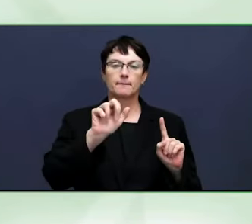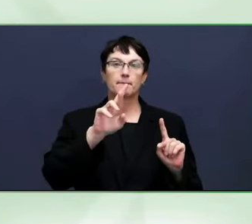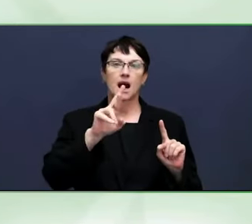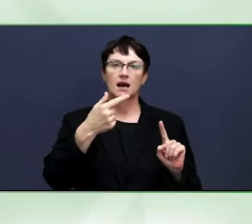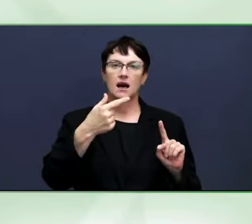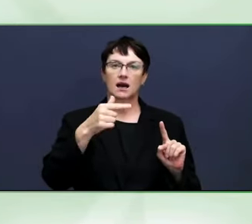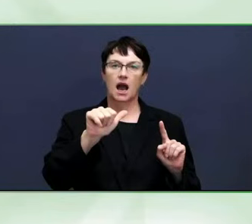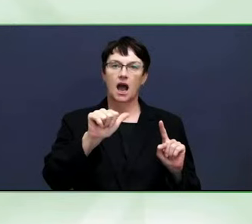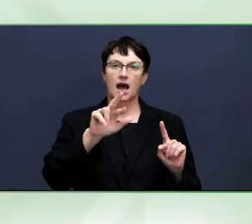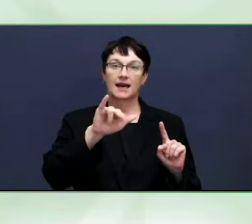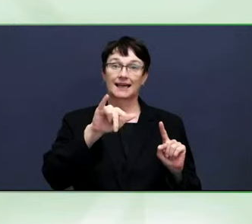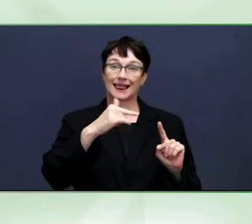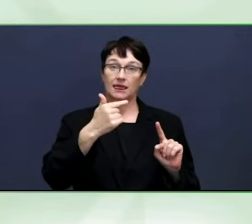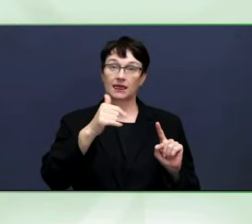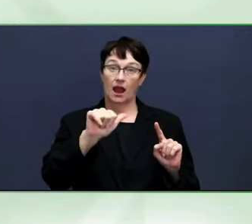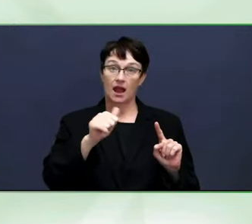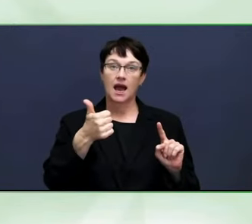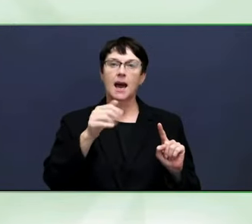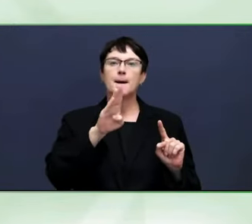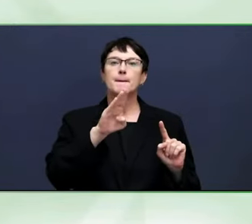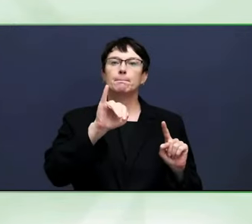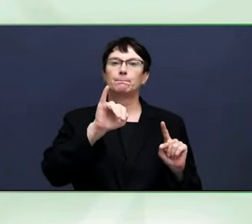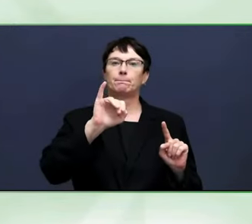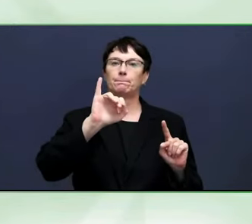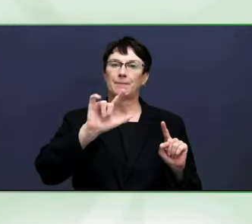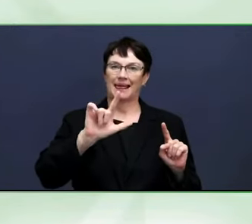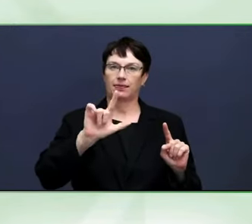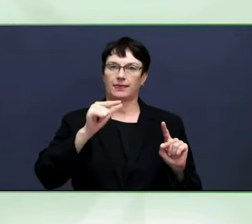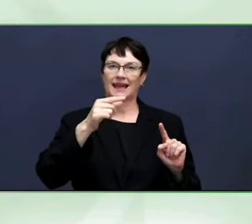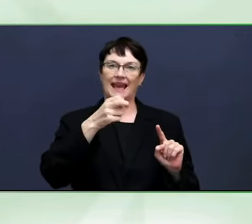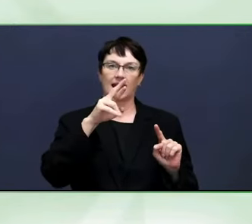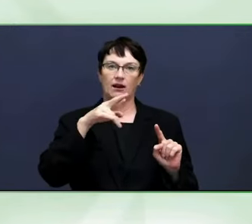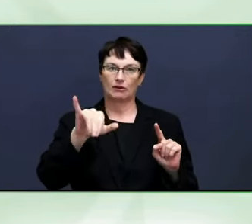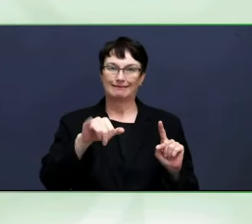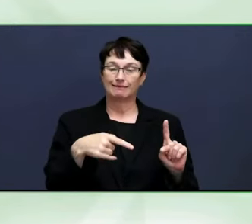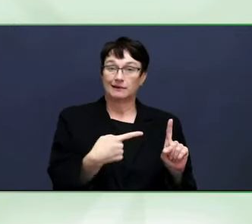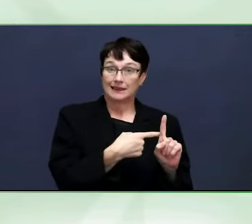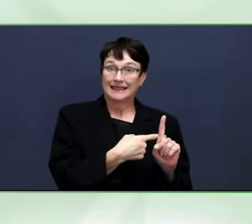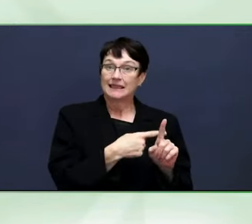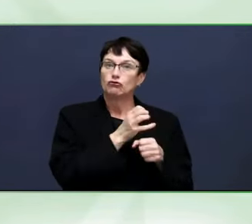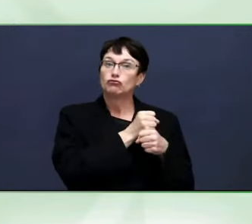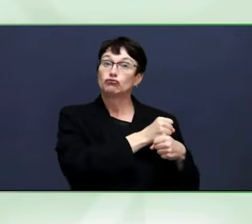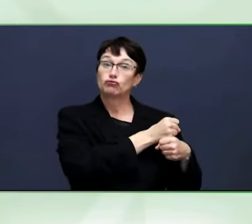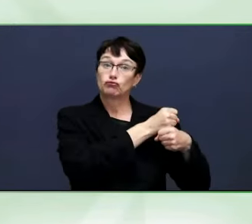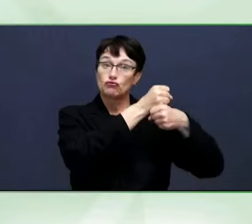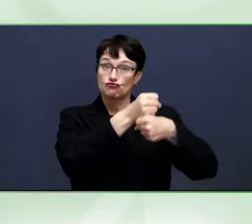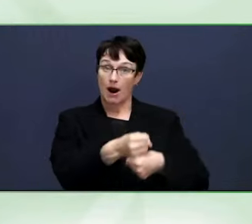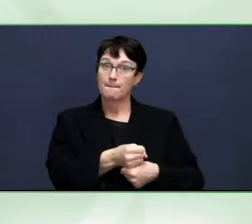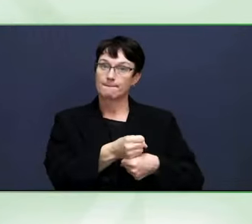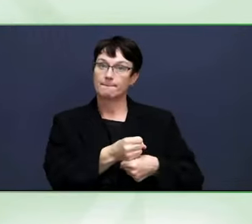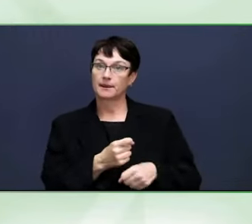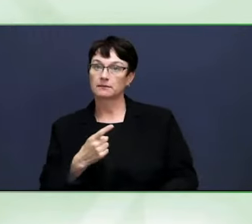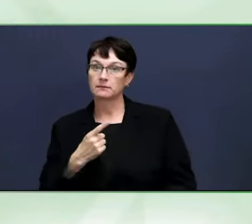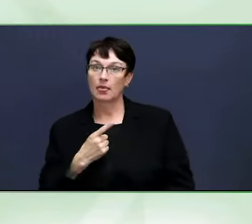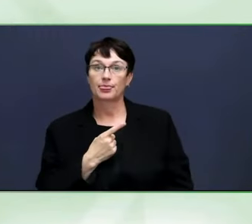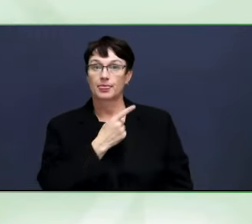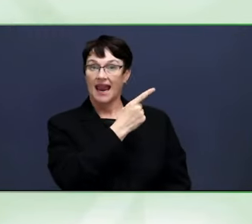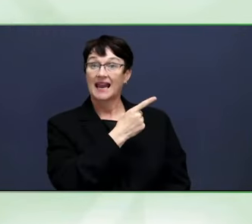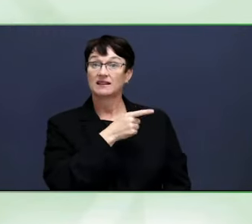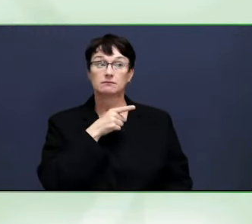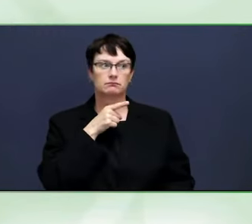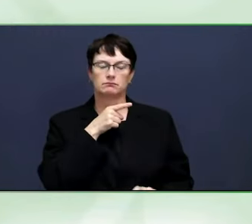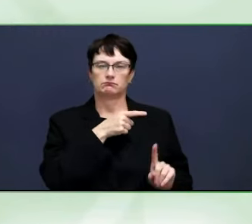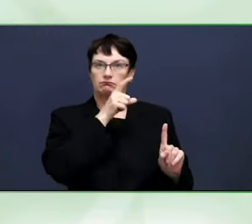I'm advising the ministry currently since a couple of years in setting up a comprehensive system for